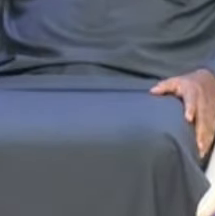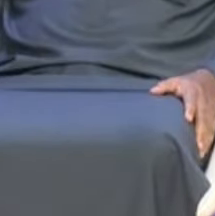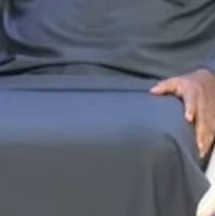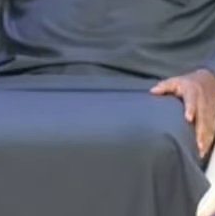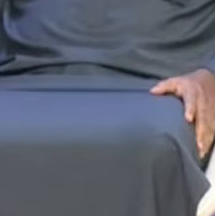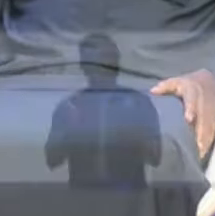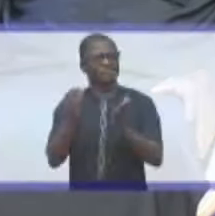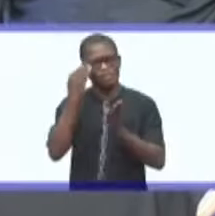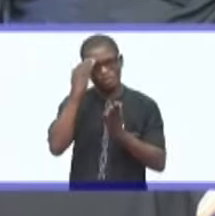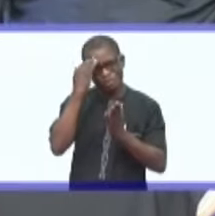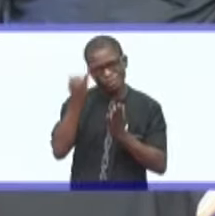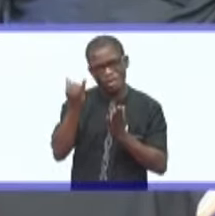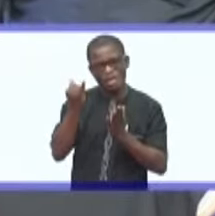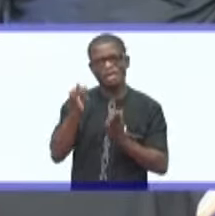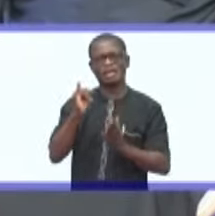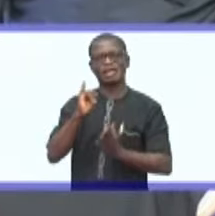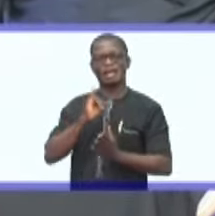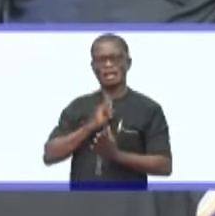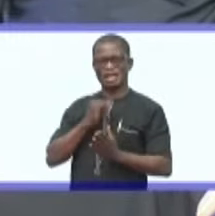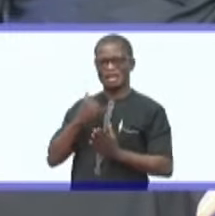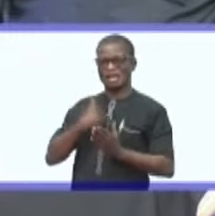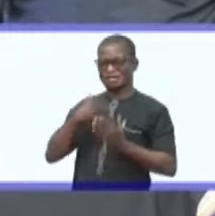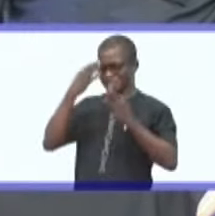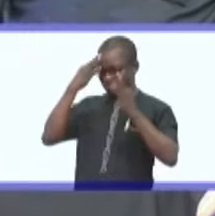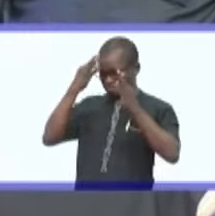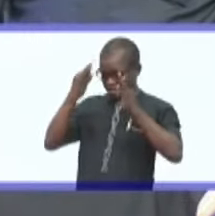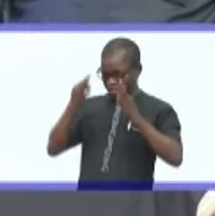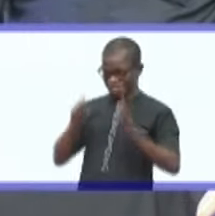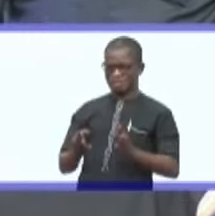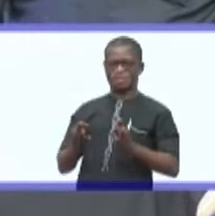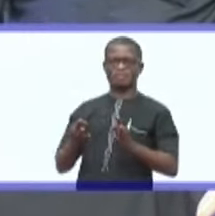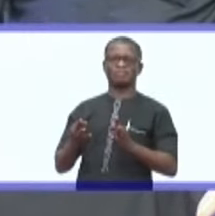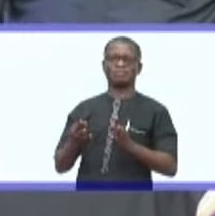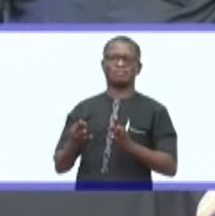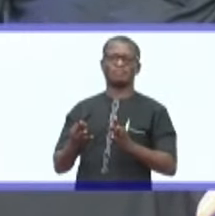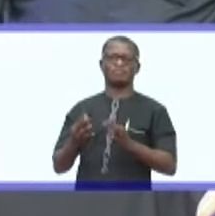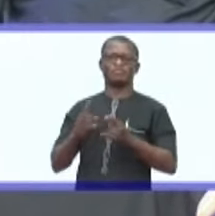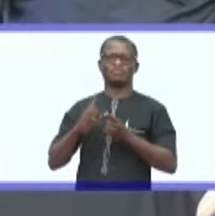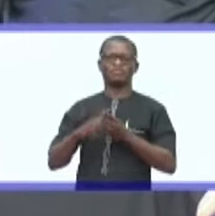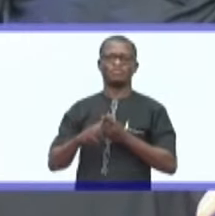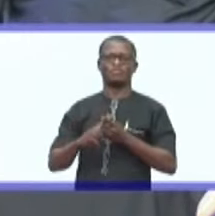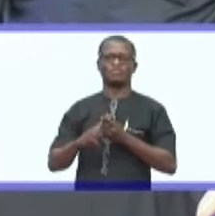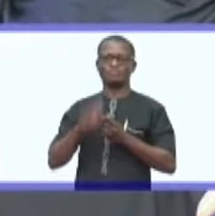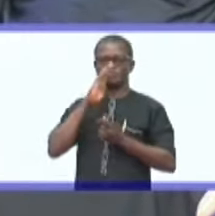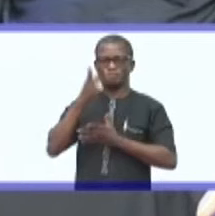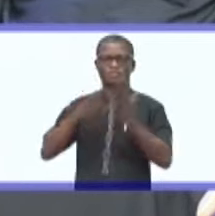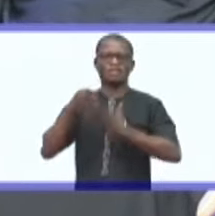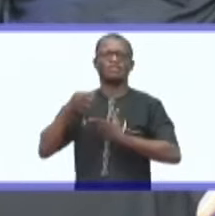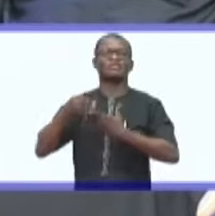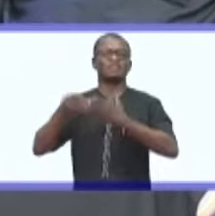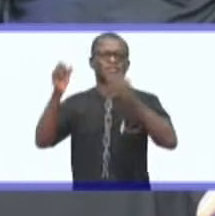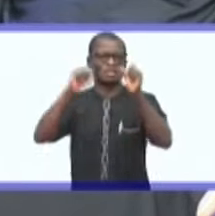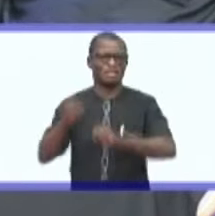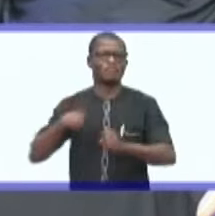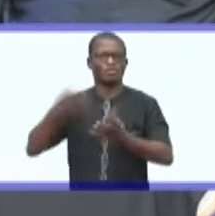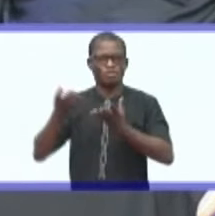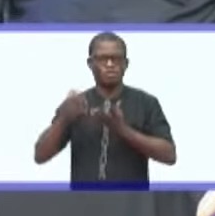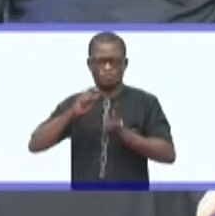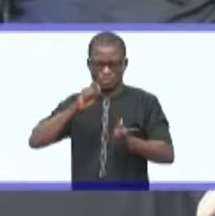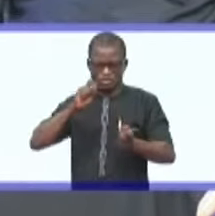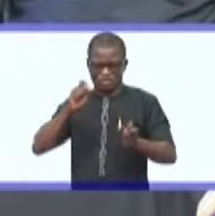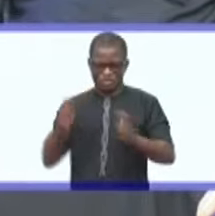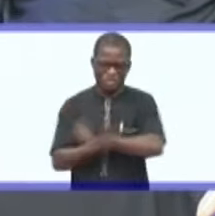why I've decided to be part of this race. We want to start turning Nigeria